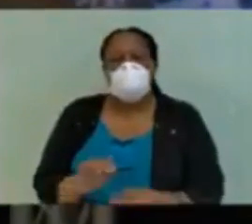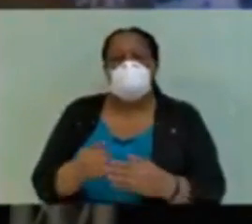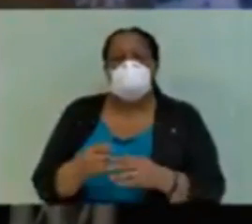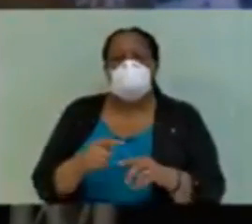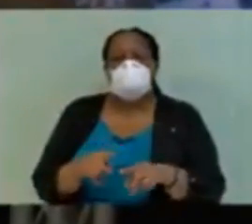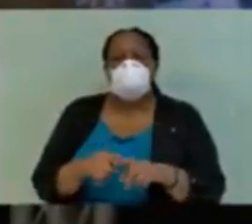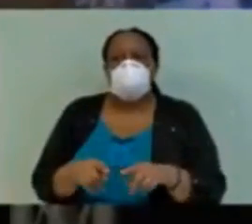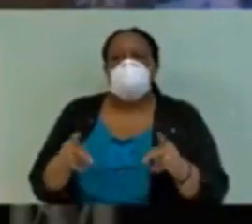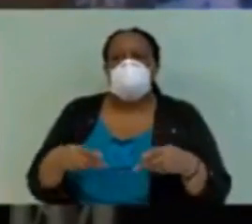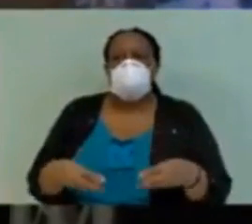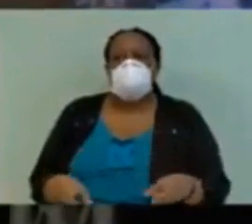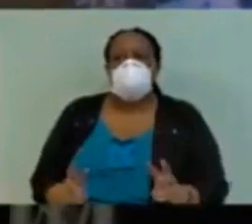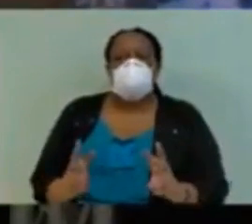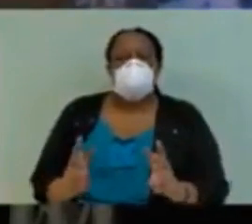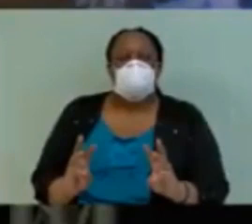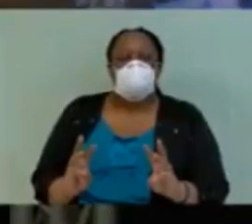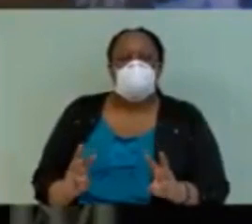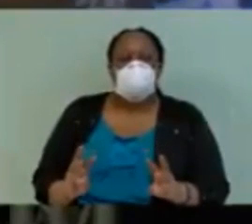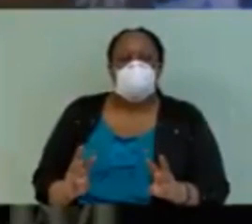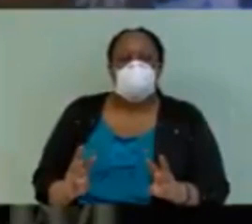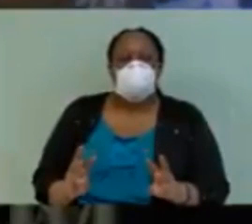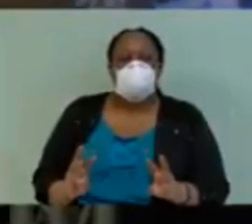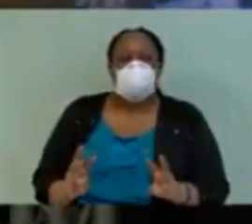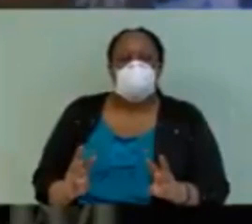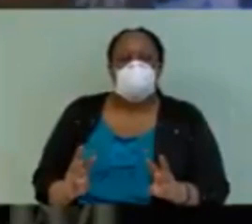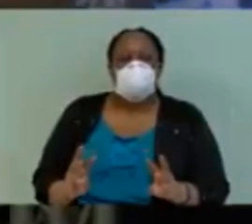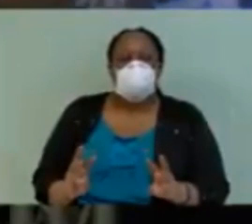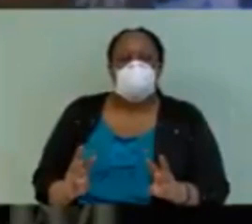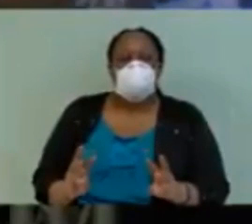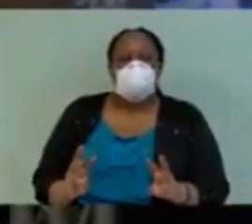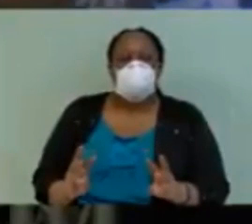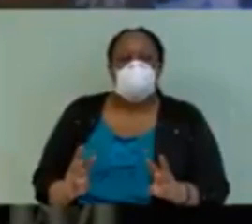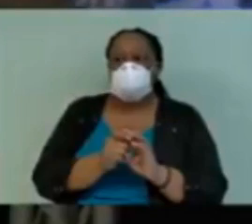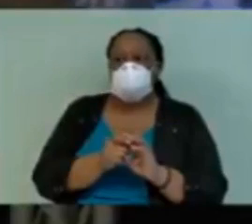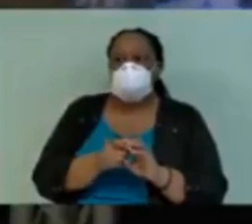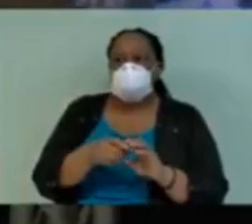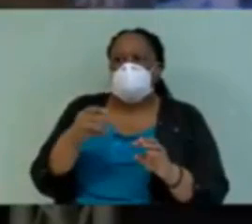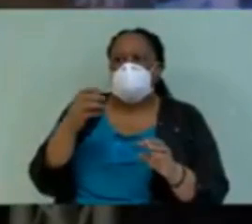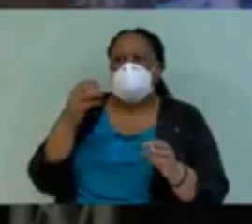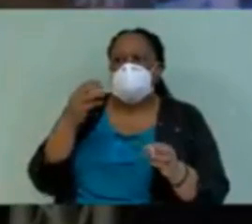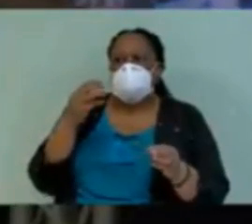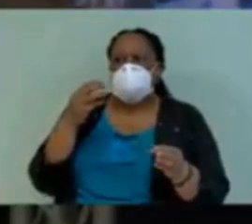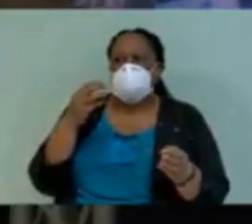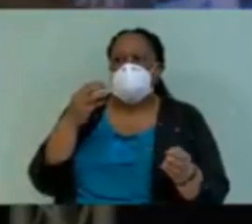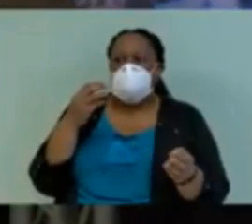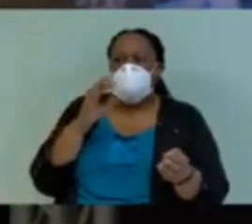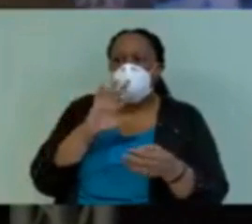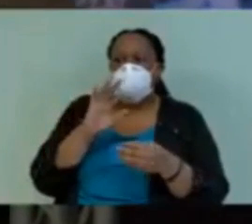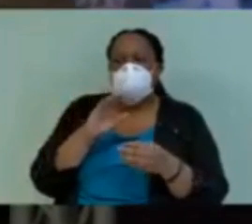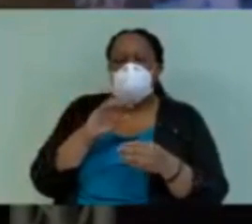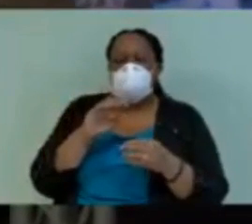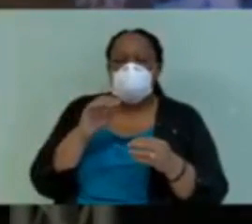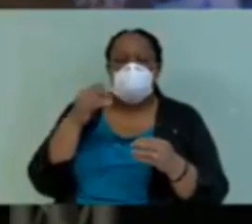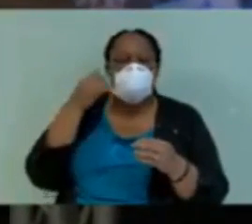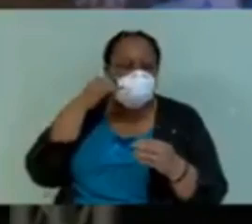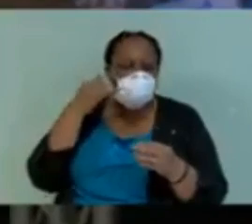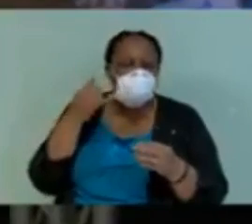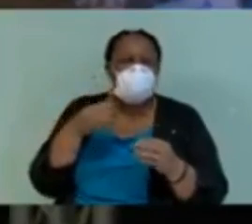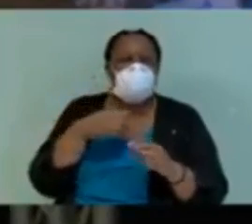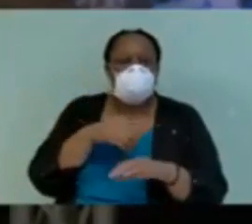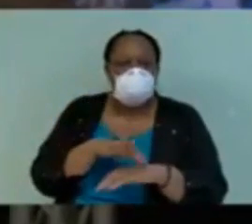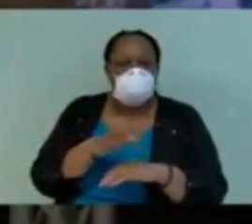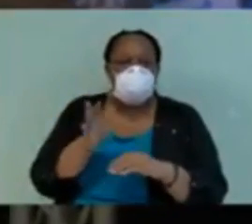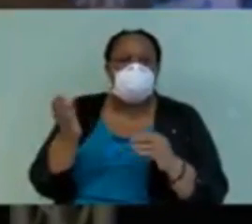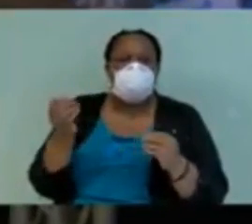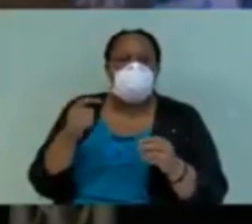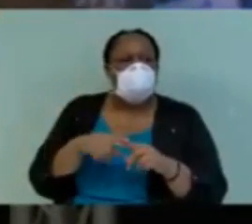the transparency and velocity of information inside the organization